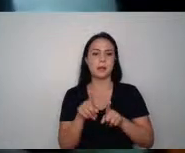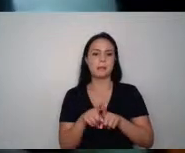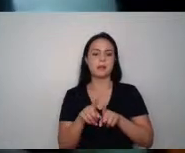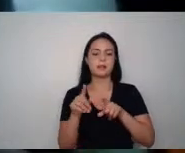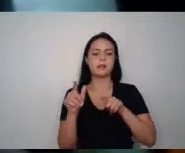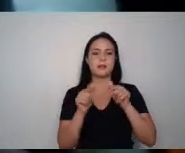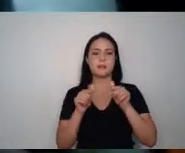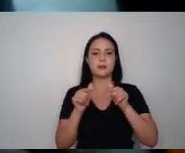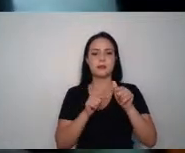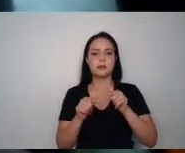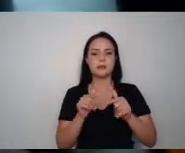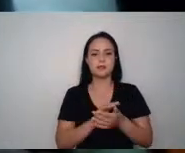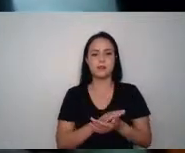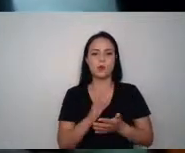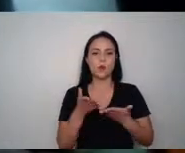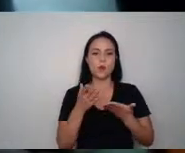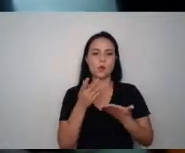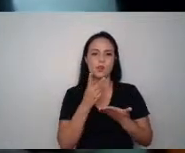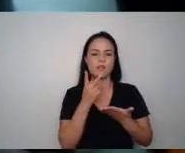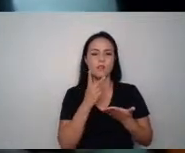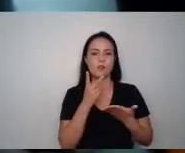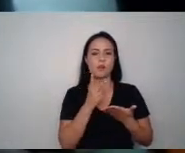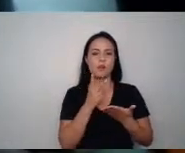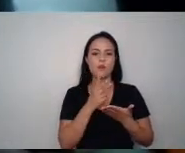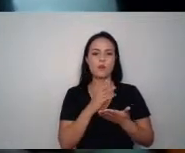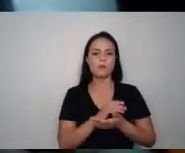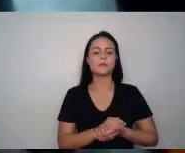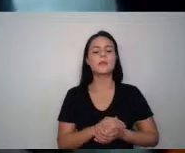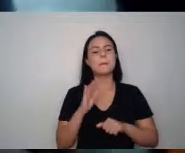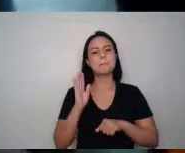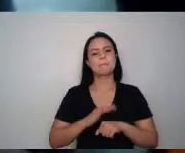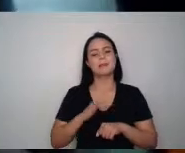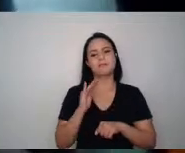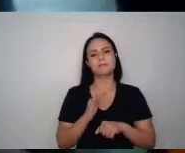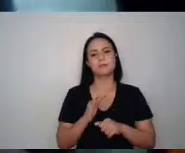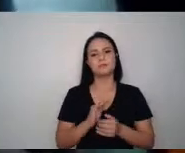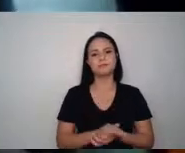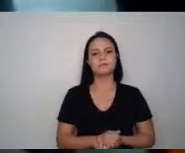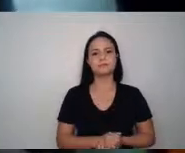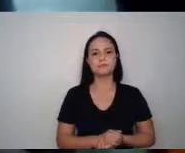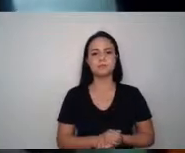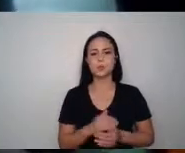And we'll also talk about activity and work. And this control